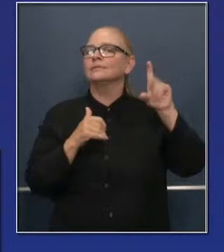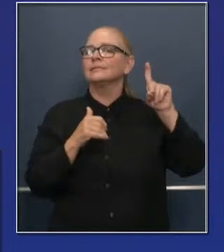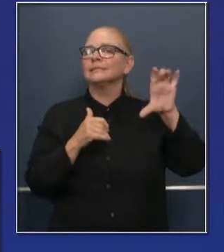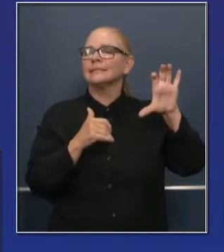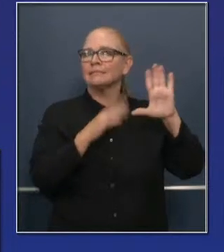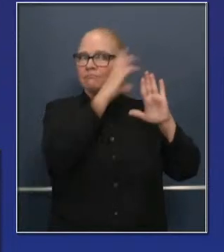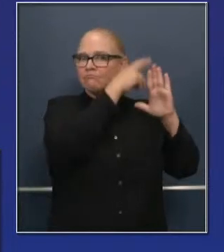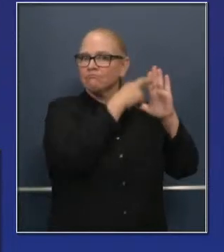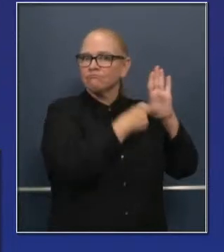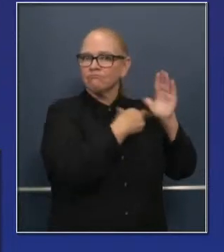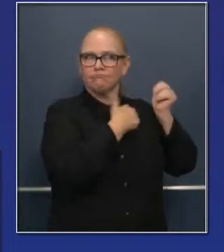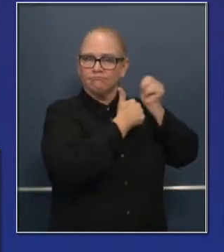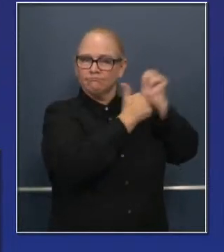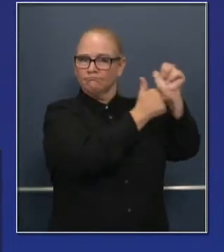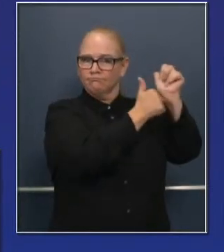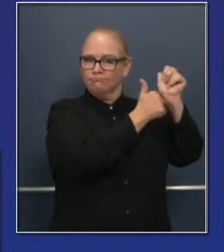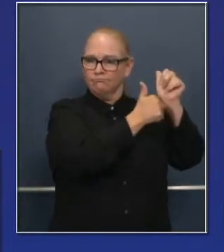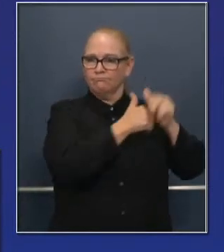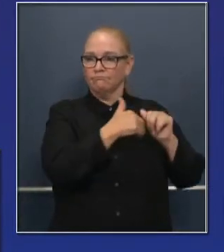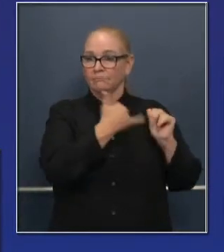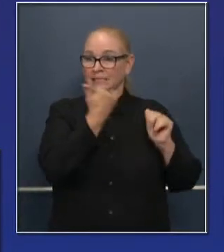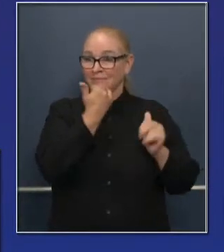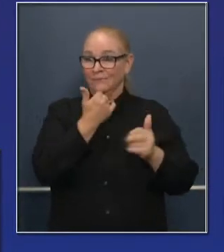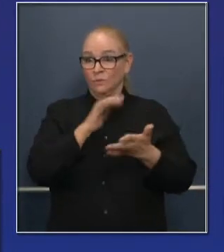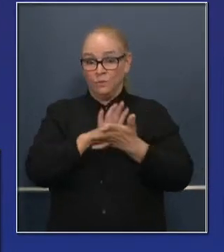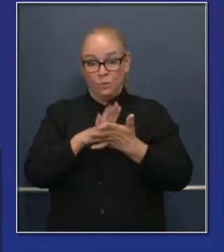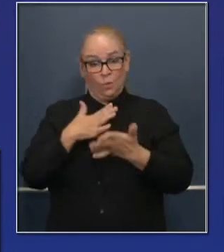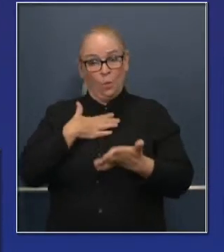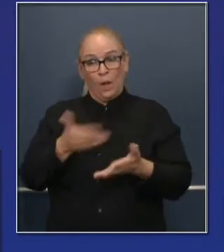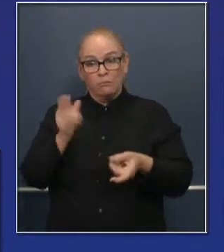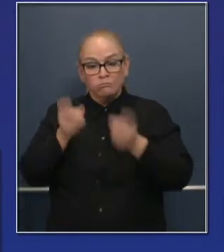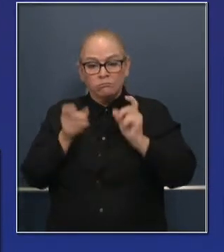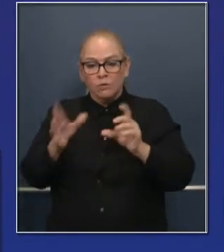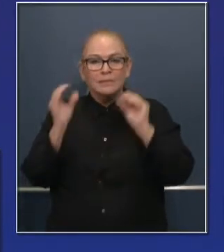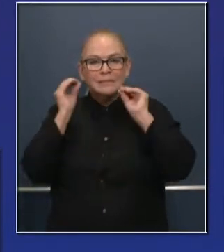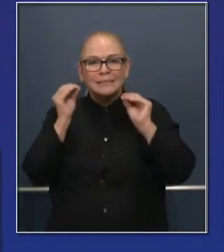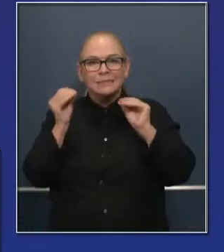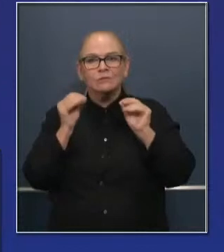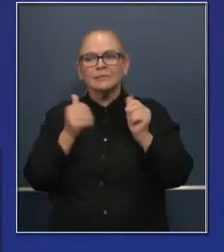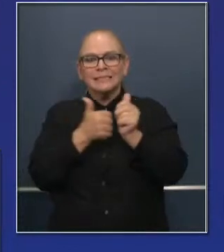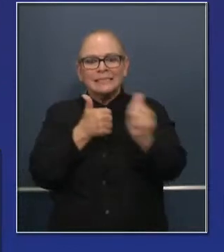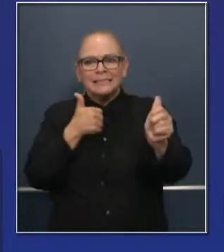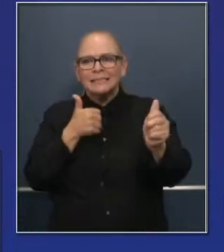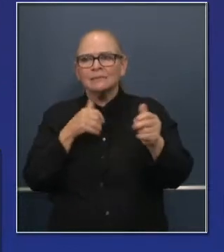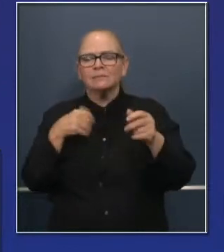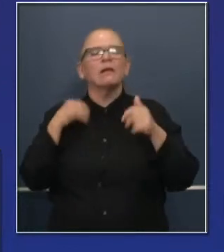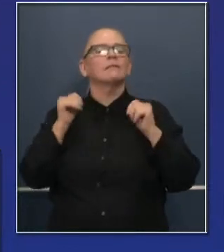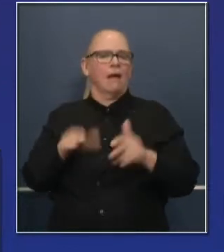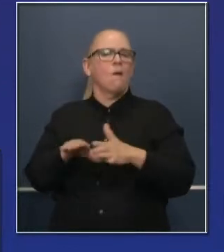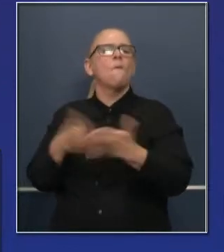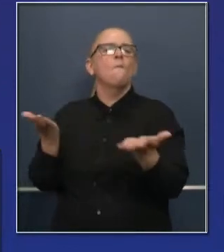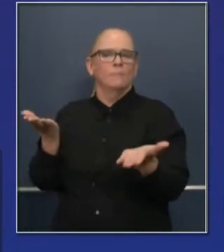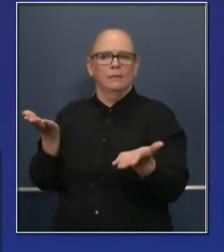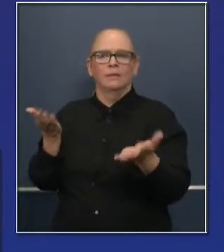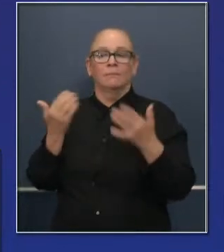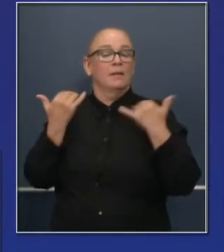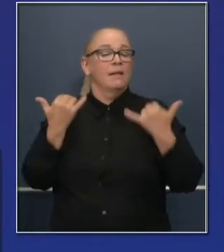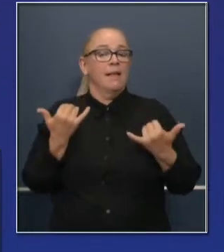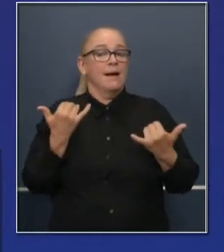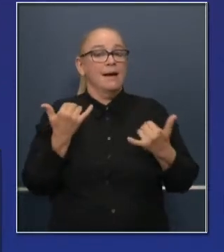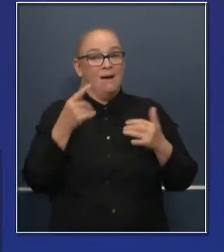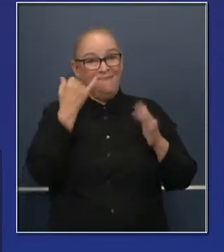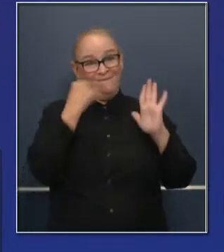making modifications, and certainly along the guidelines that we put out as relates to our public education system and private school system as